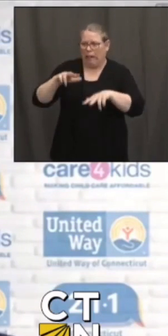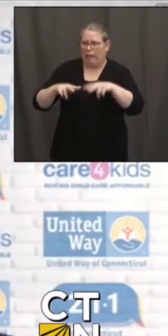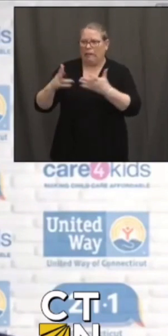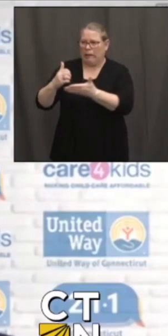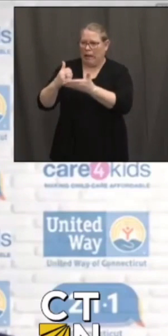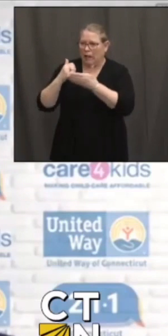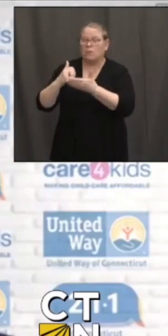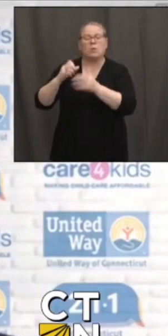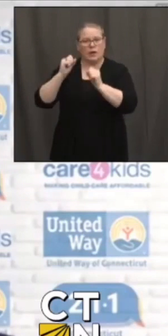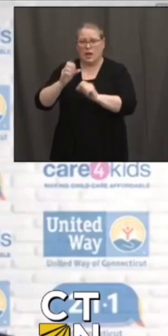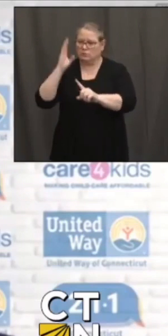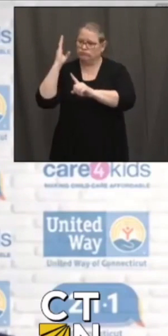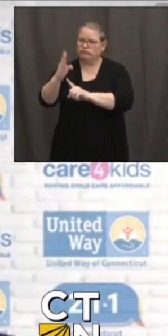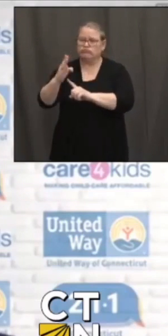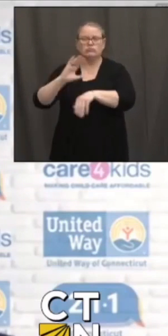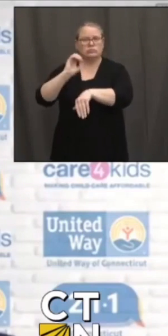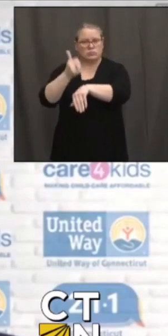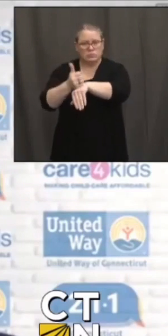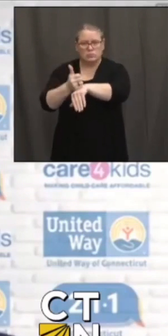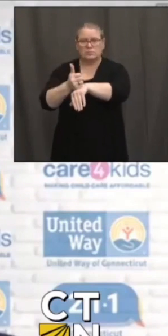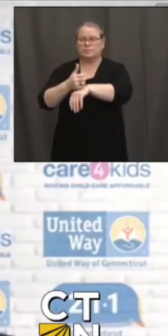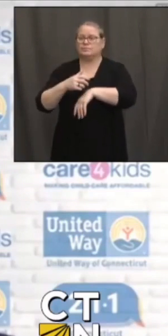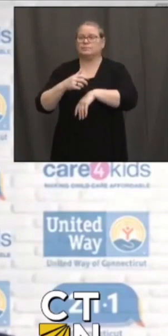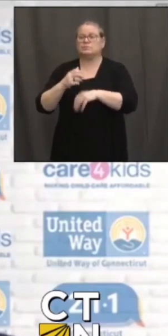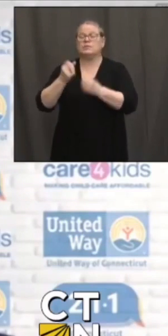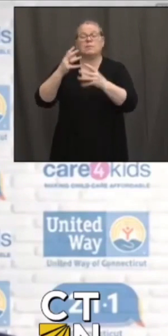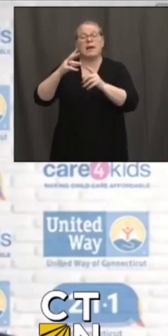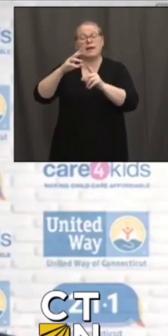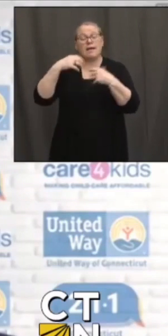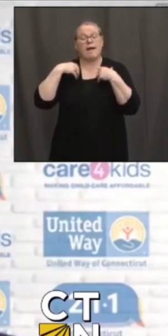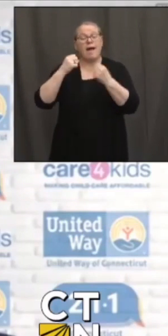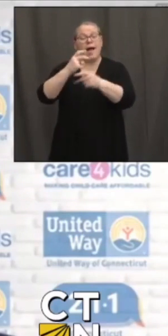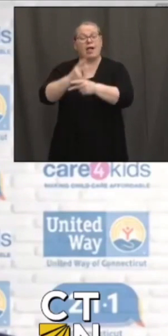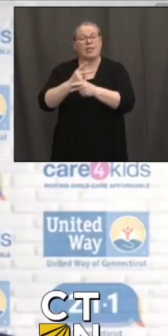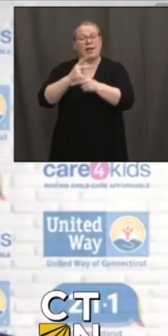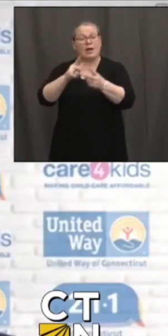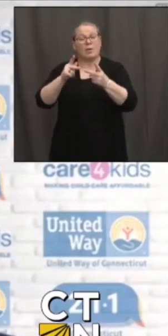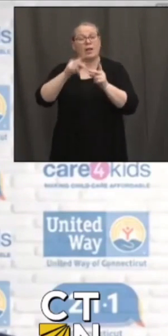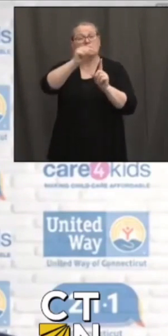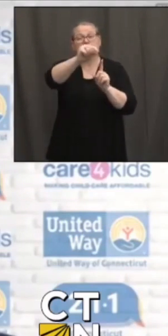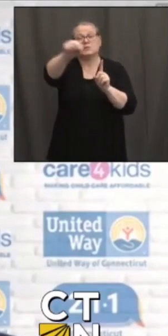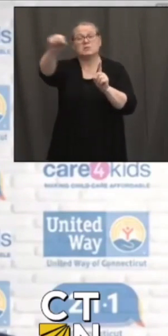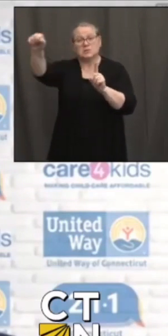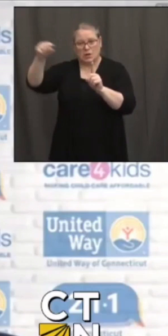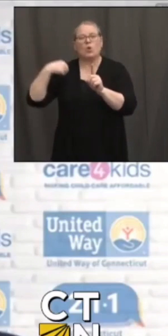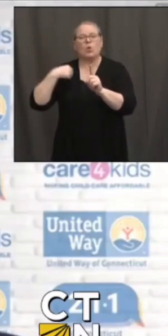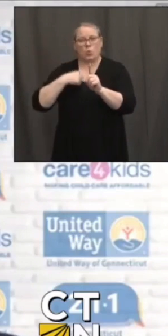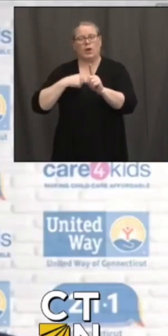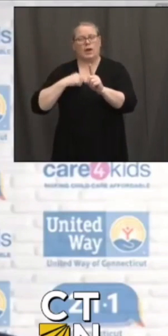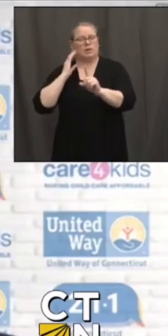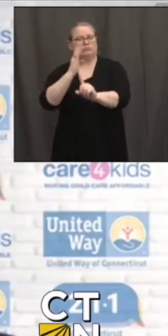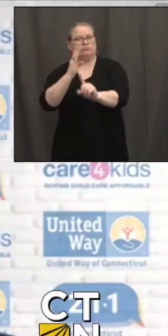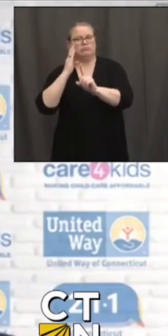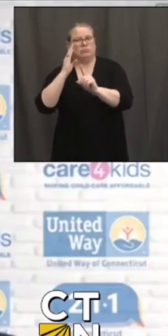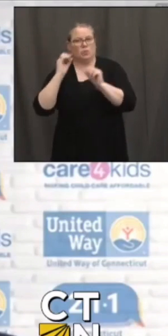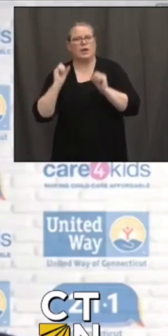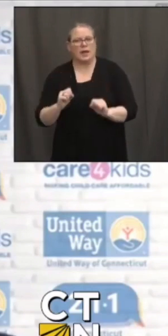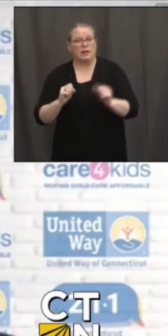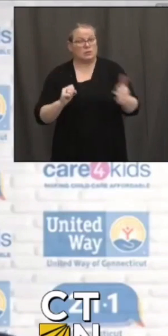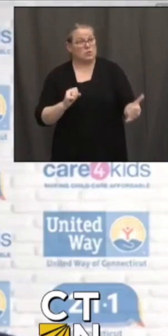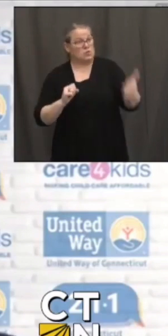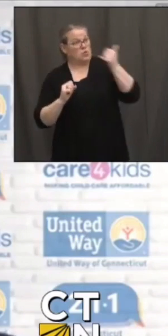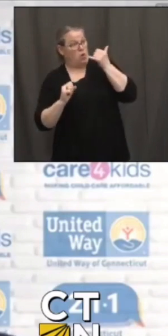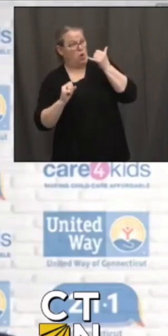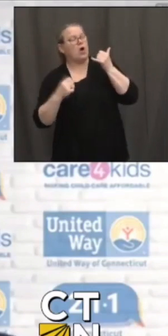conversations with healthcare providers across the state who do understand that this extra avenue of access is important. So we'll be glad to provide